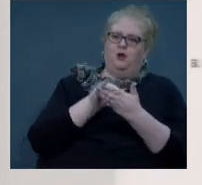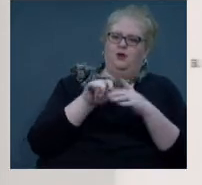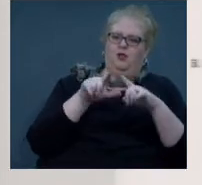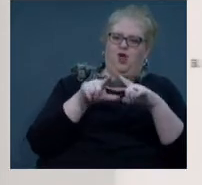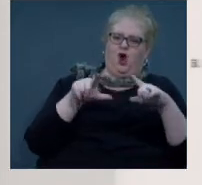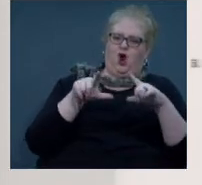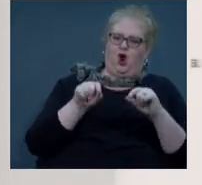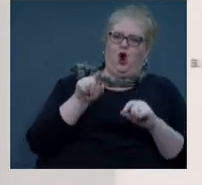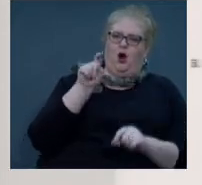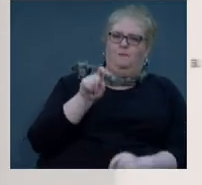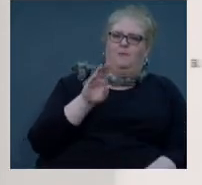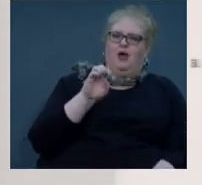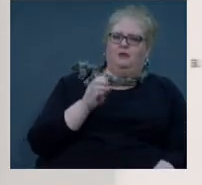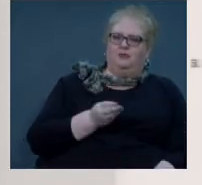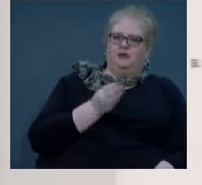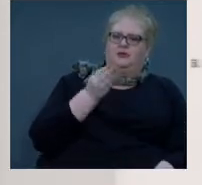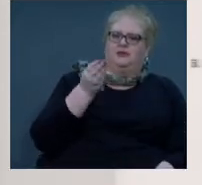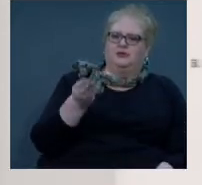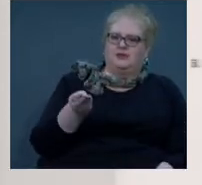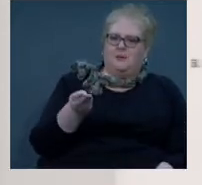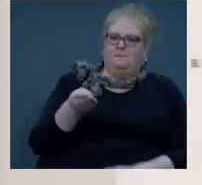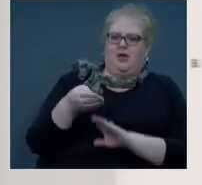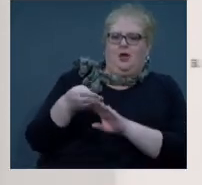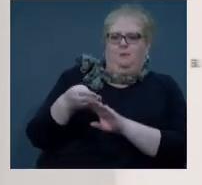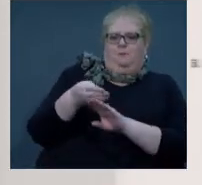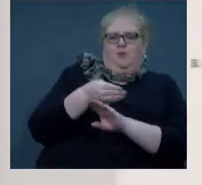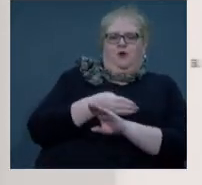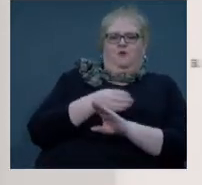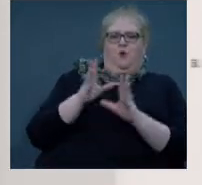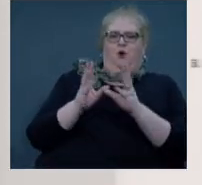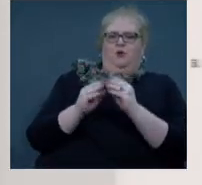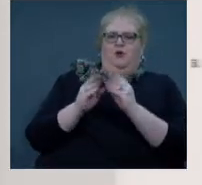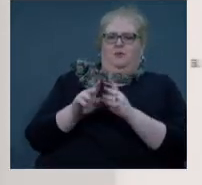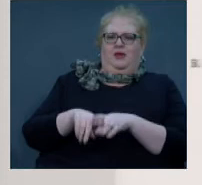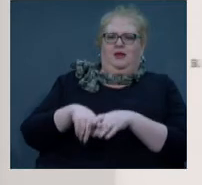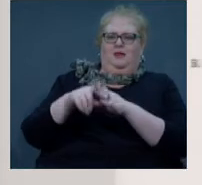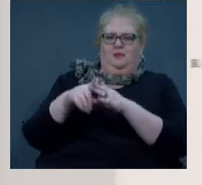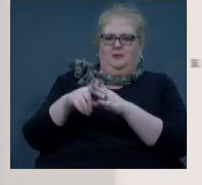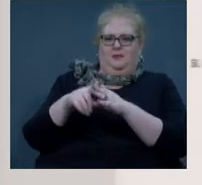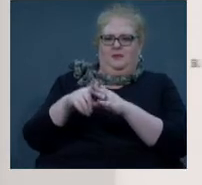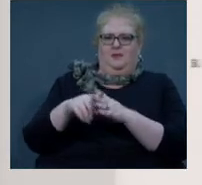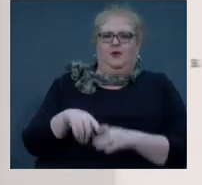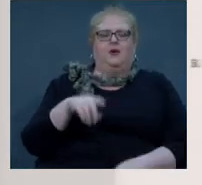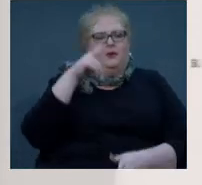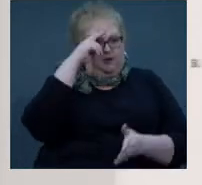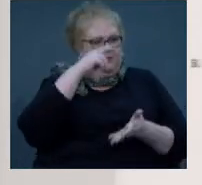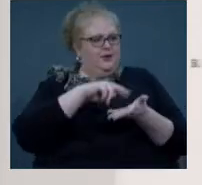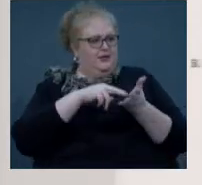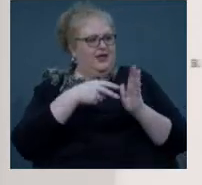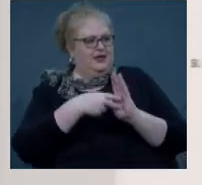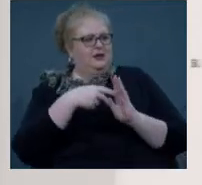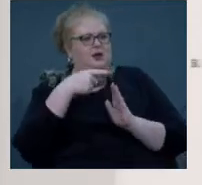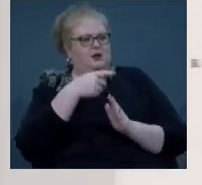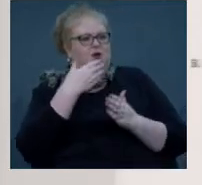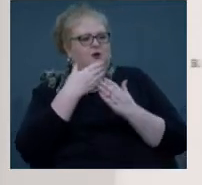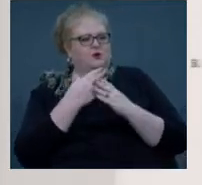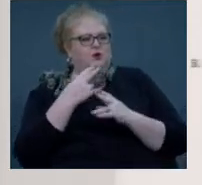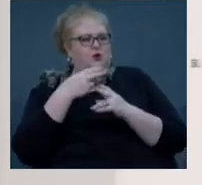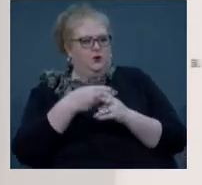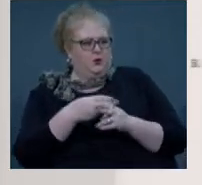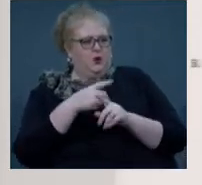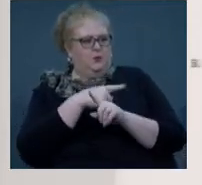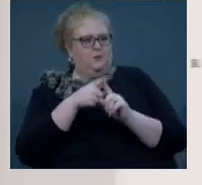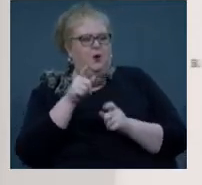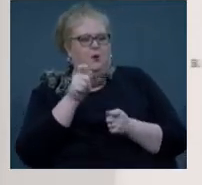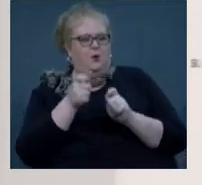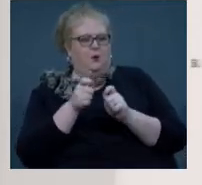card in for citizen communication before the meeting begins. I think the intent here, and you raise a good point that we probably ought to reword it, the intent here is